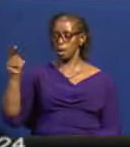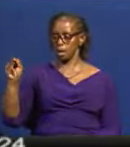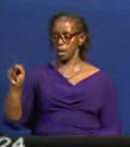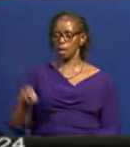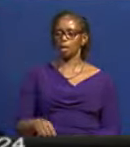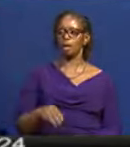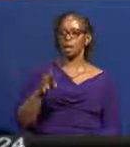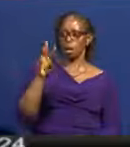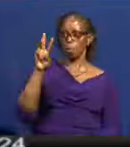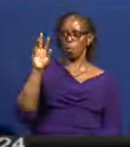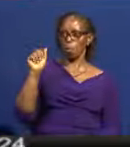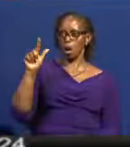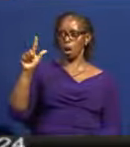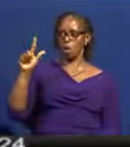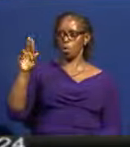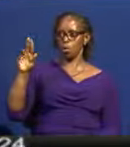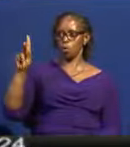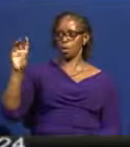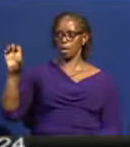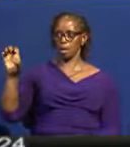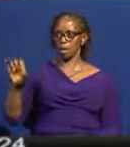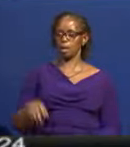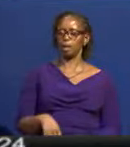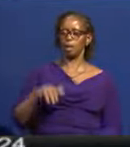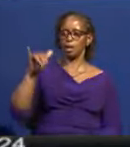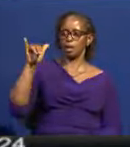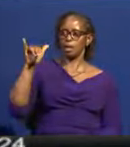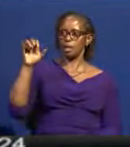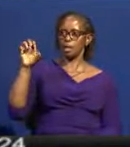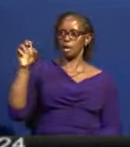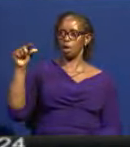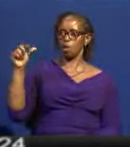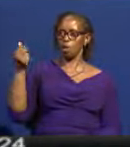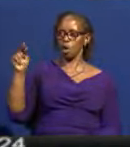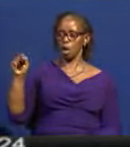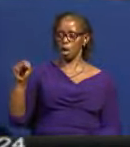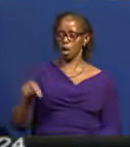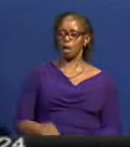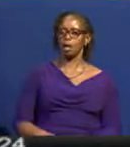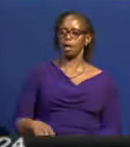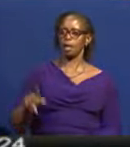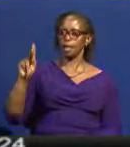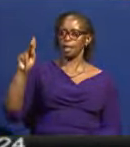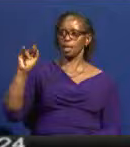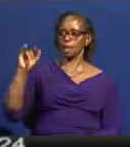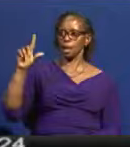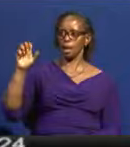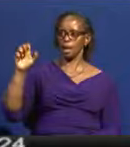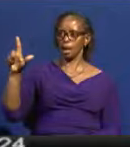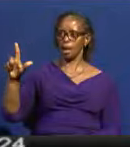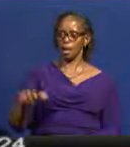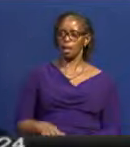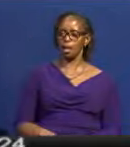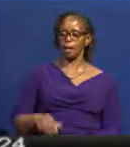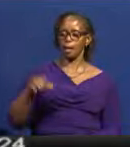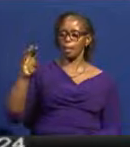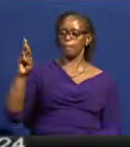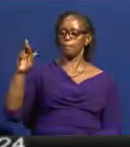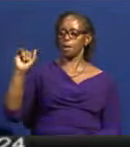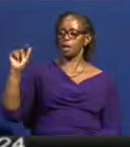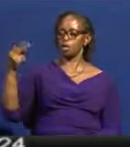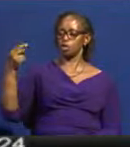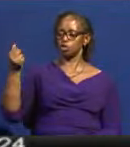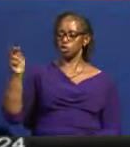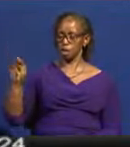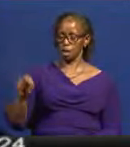John Waluke, Richard Yagon, Richard Kilel, Brighton Yagon,